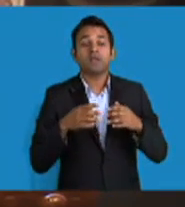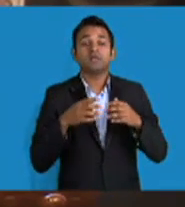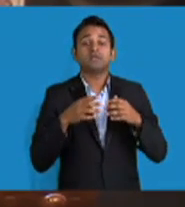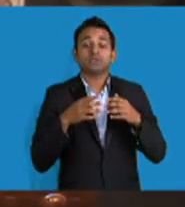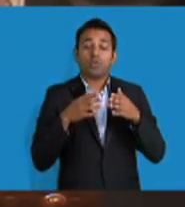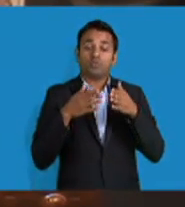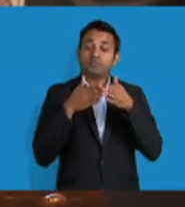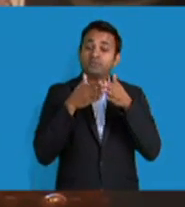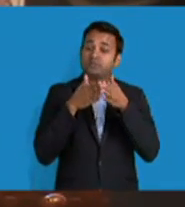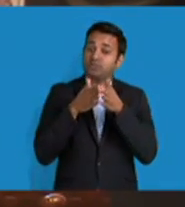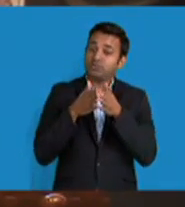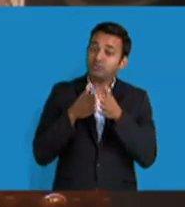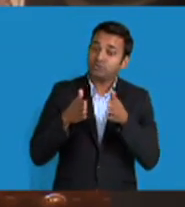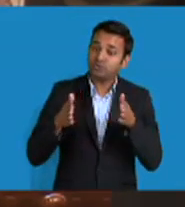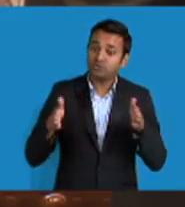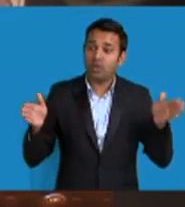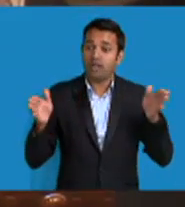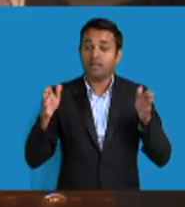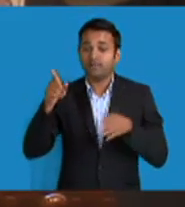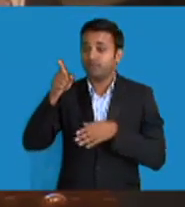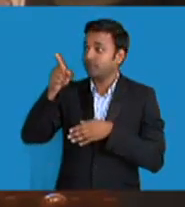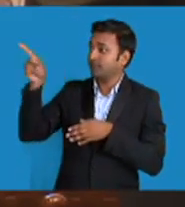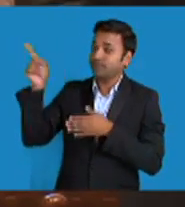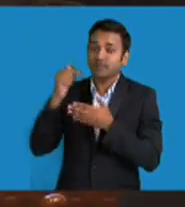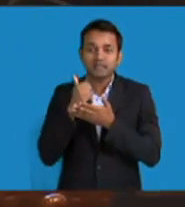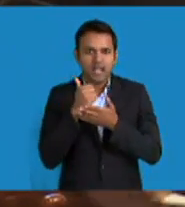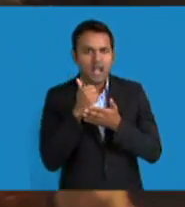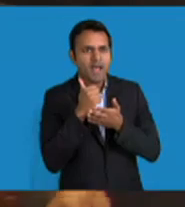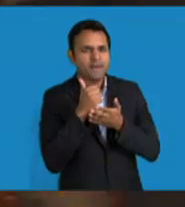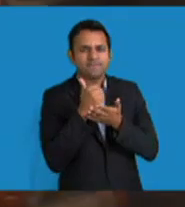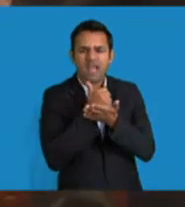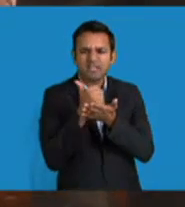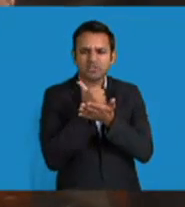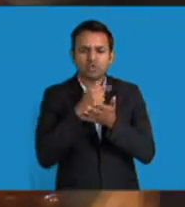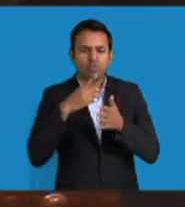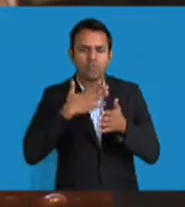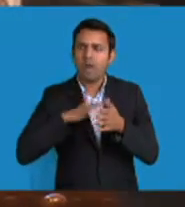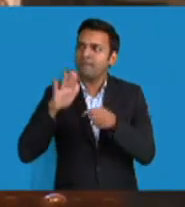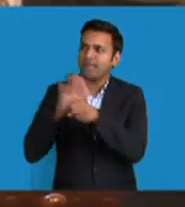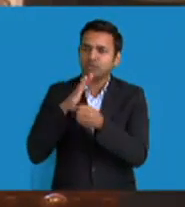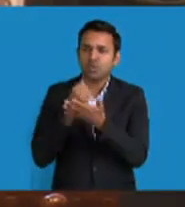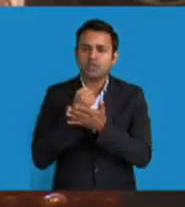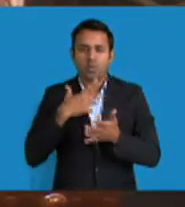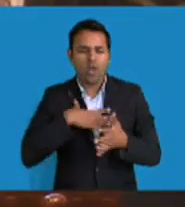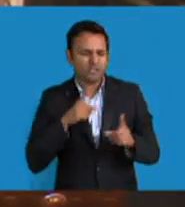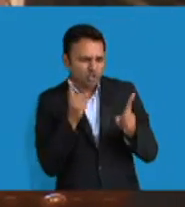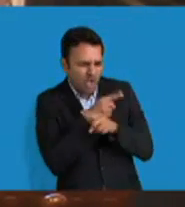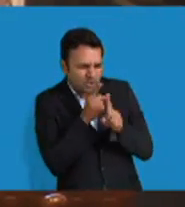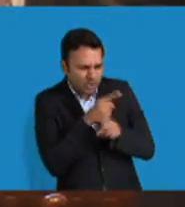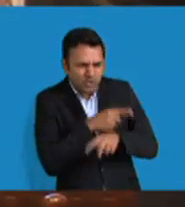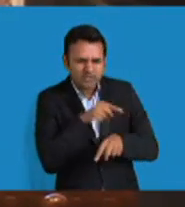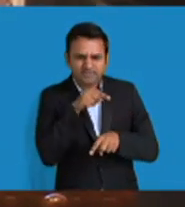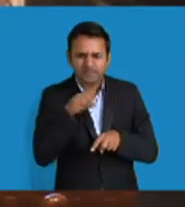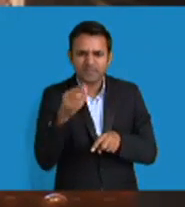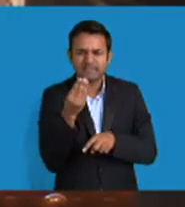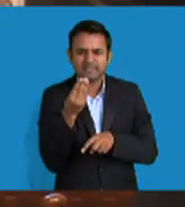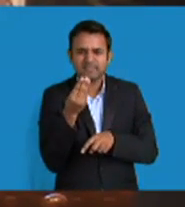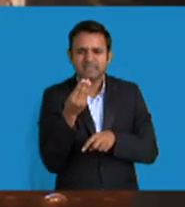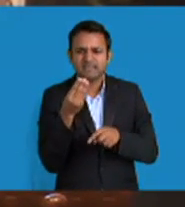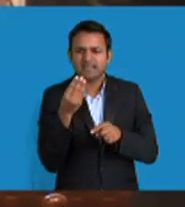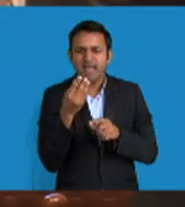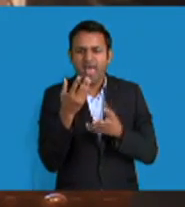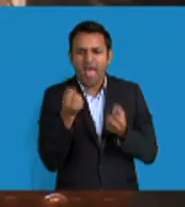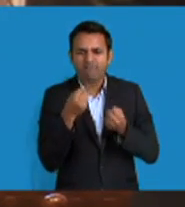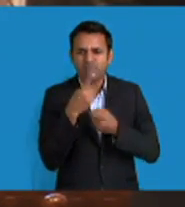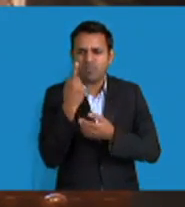"To act quickly and decisively to reverse the environmental degradation of our oceans and seas and the